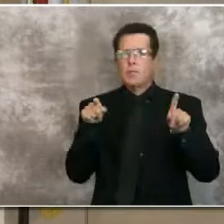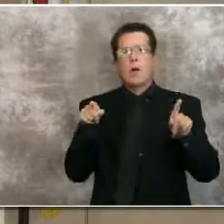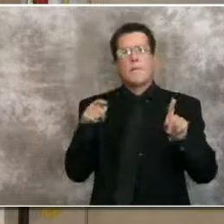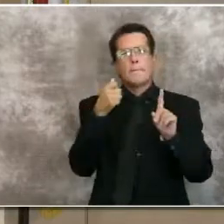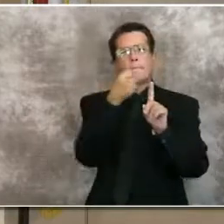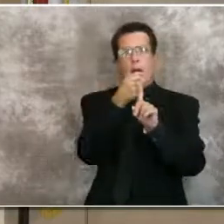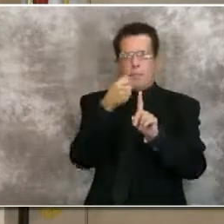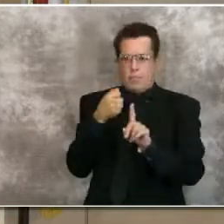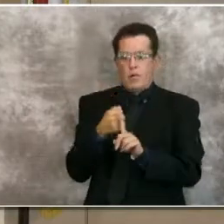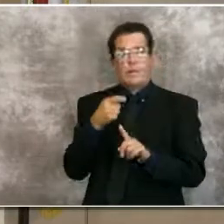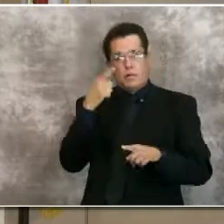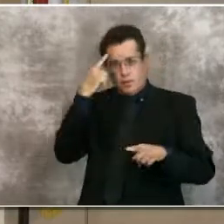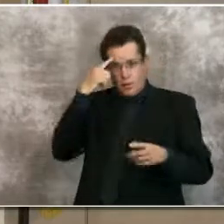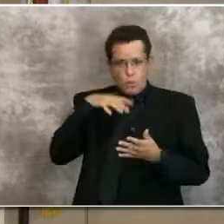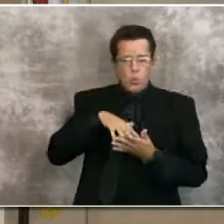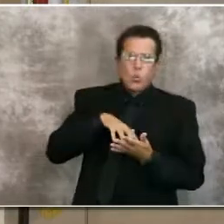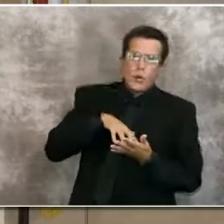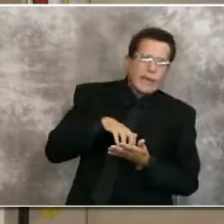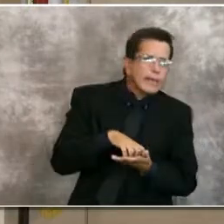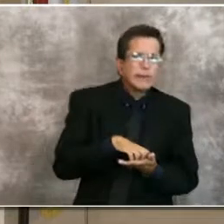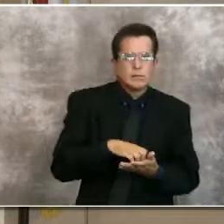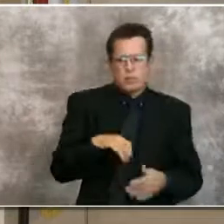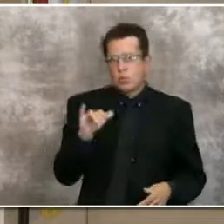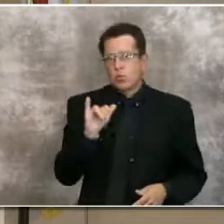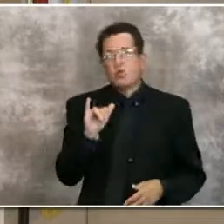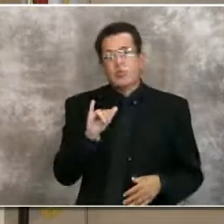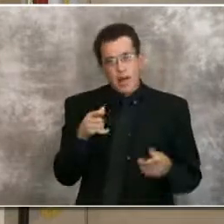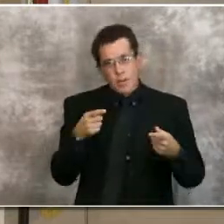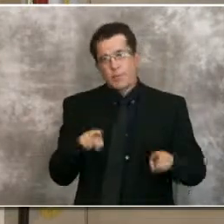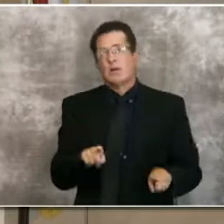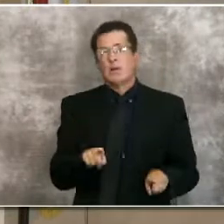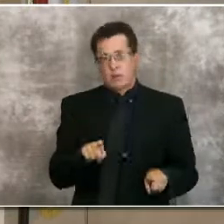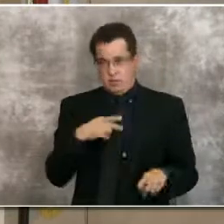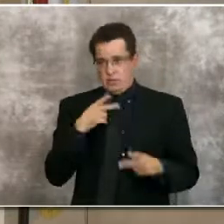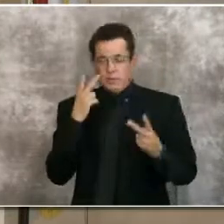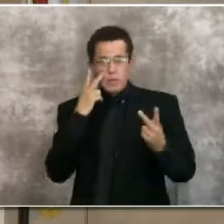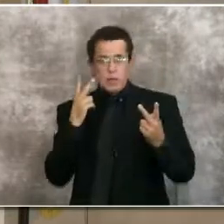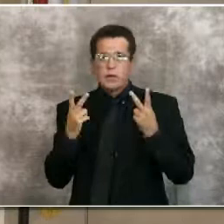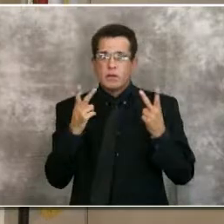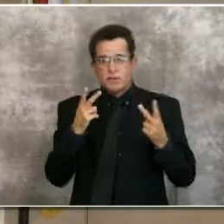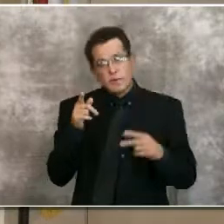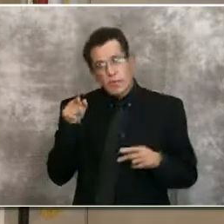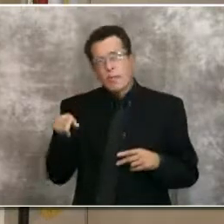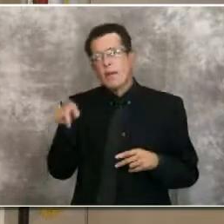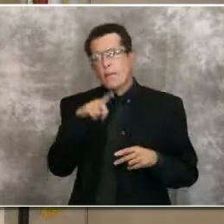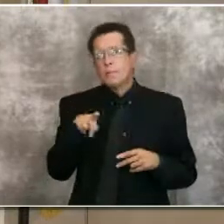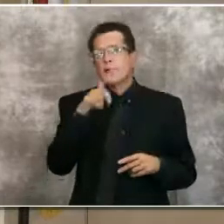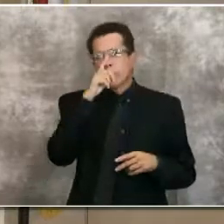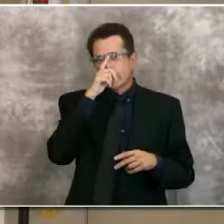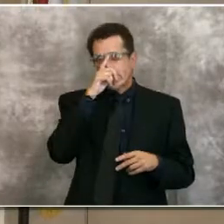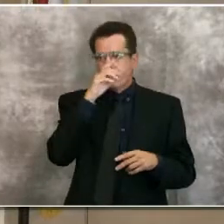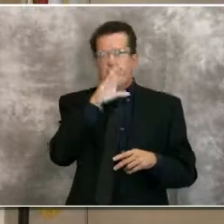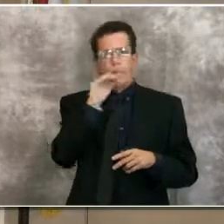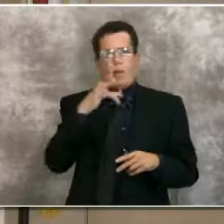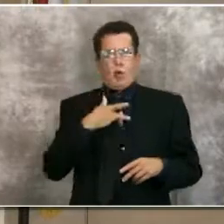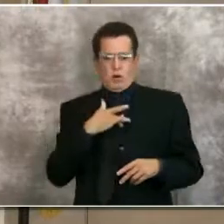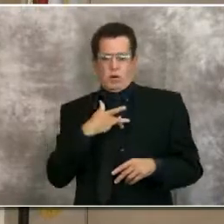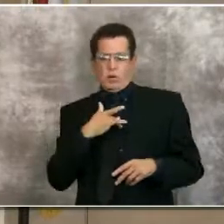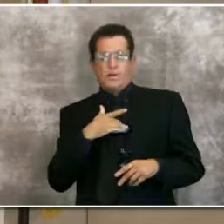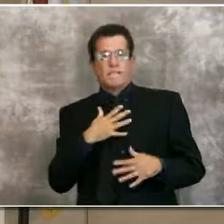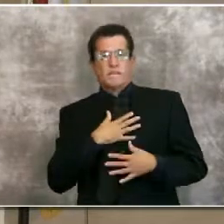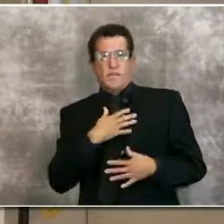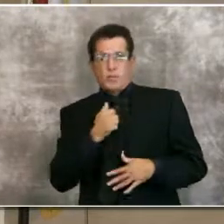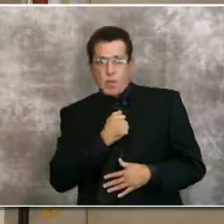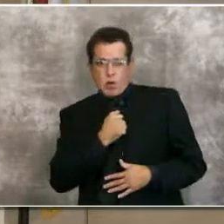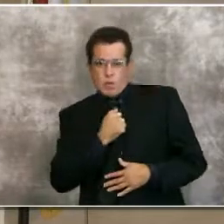Difficulty in thinking, weakness. We know that there are effects on cardiac function